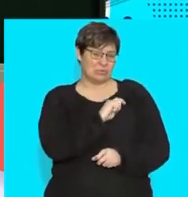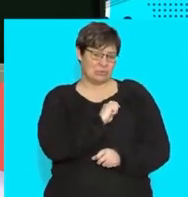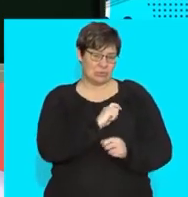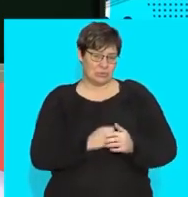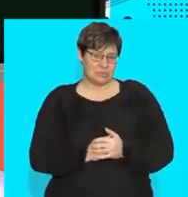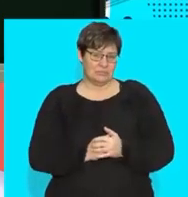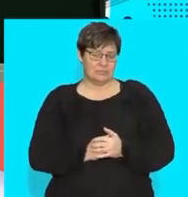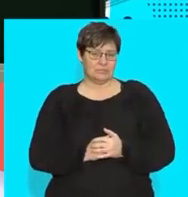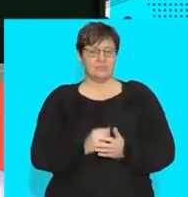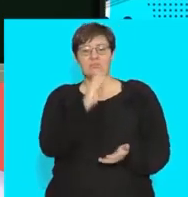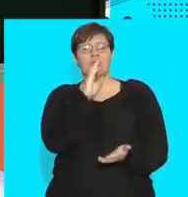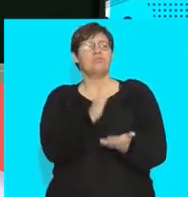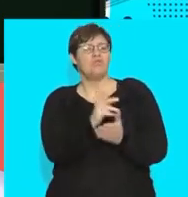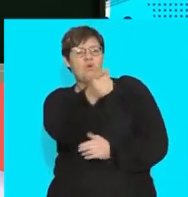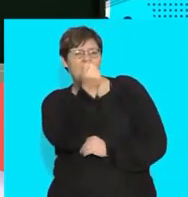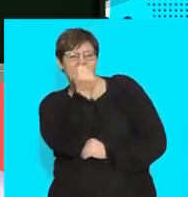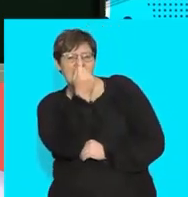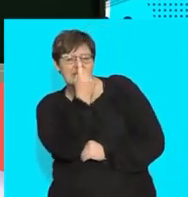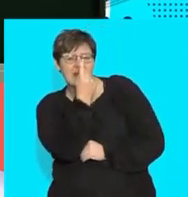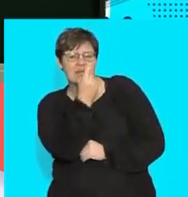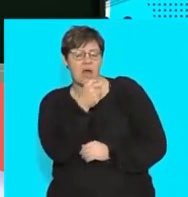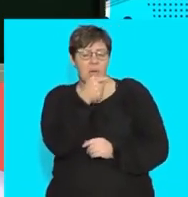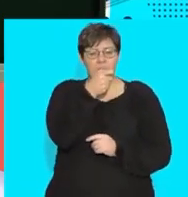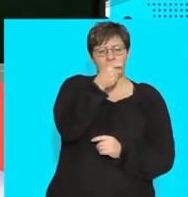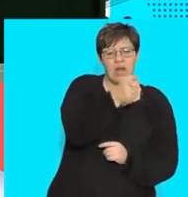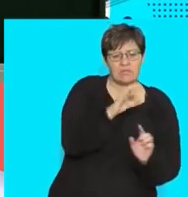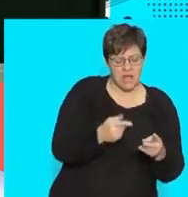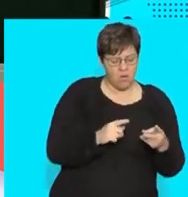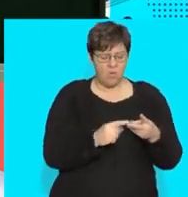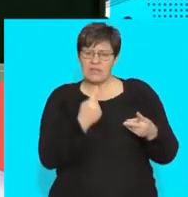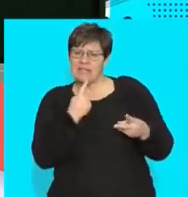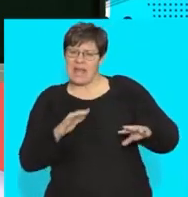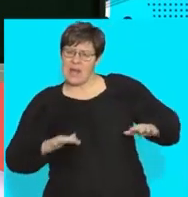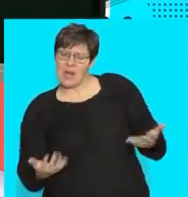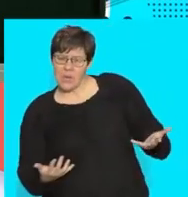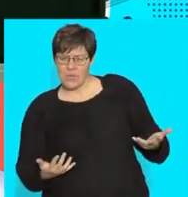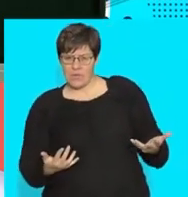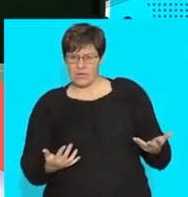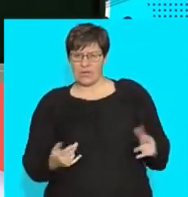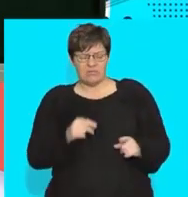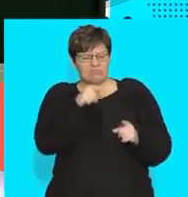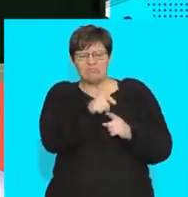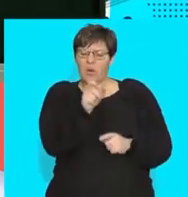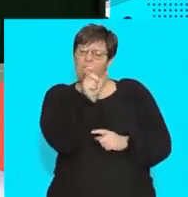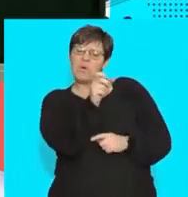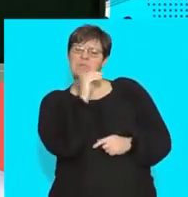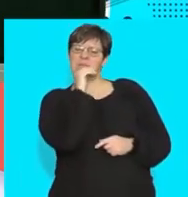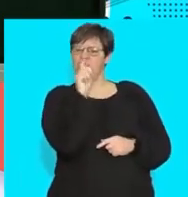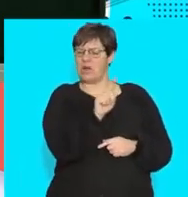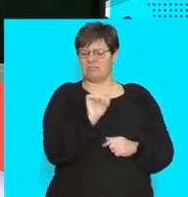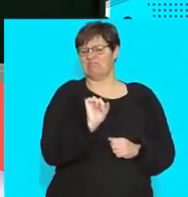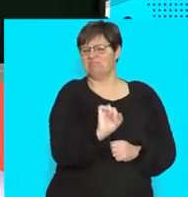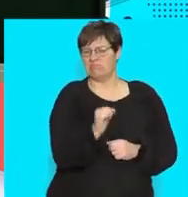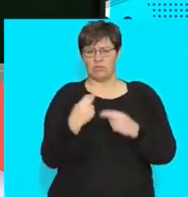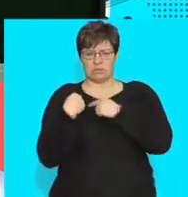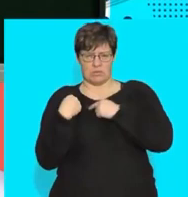easy. So make sure that, we understand how do I pronounce it, how do I say it, right? What does it mean, what does